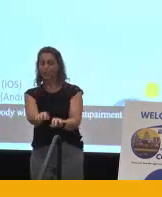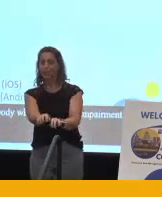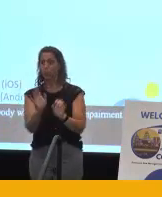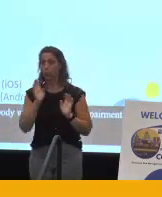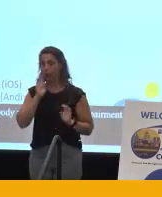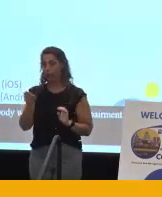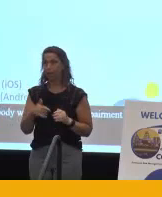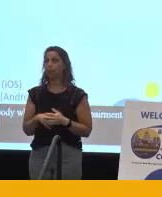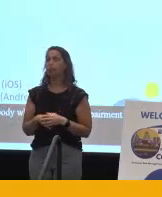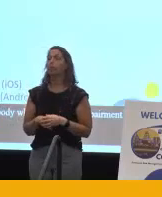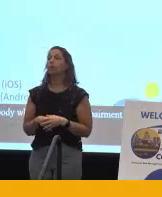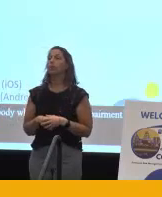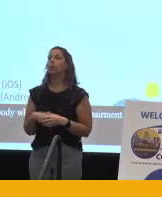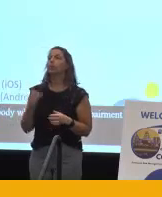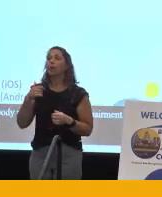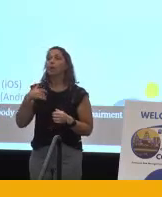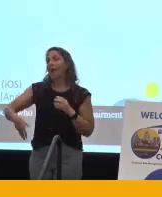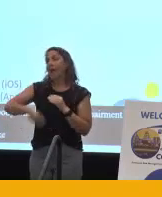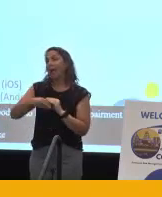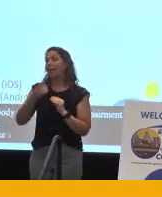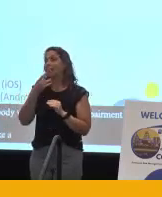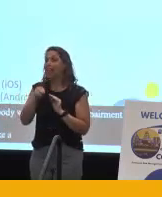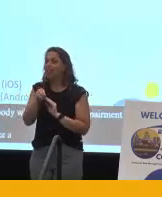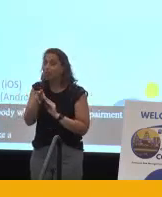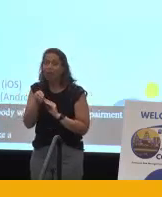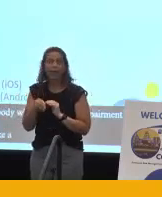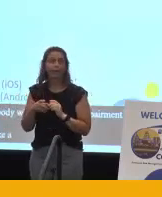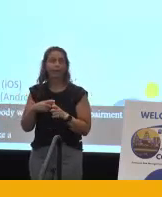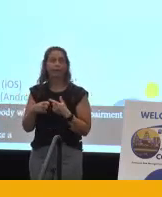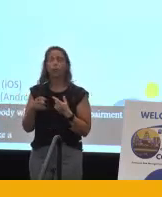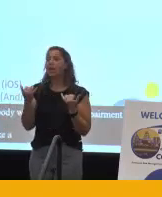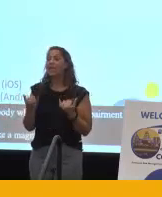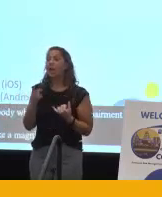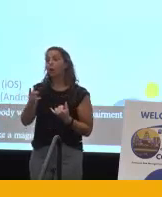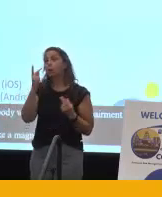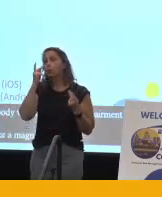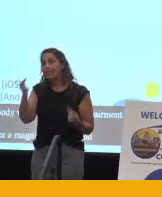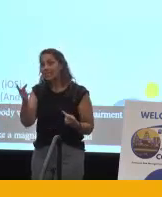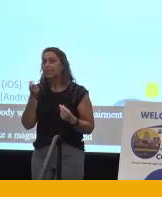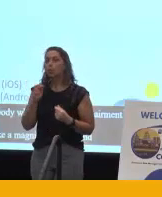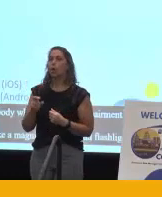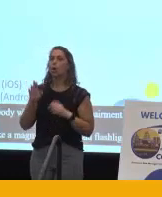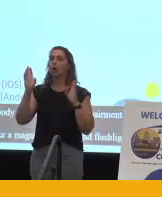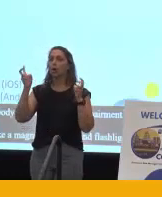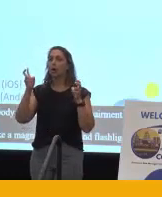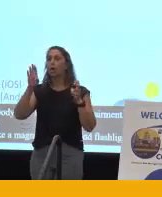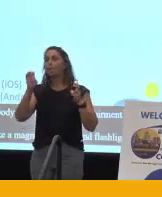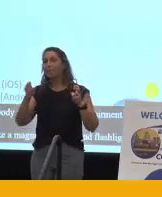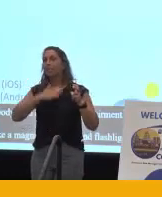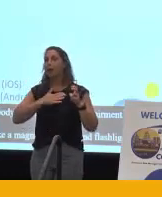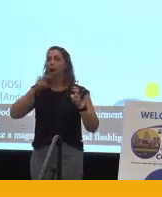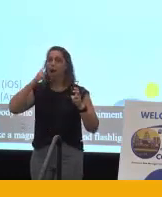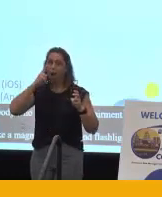a magnifying glass and flashlight, apps like Now You See or Be My Eyes, Path